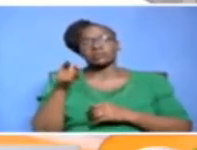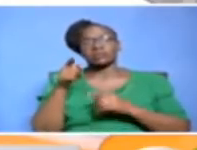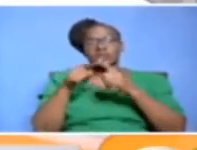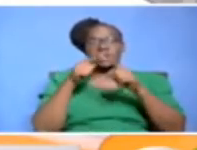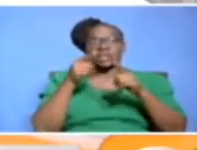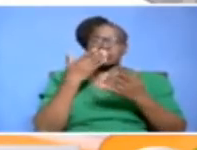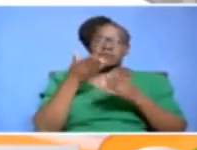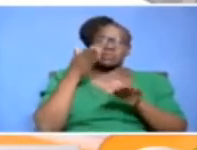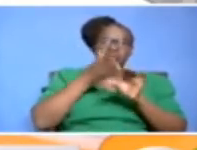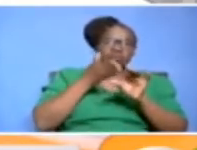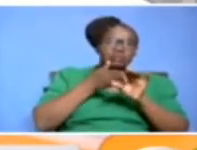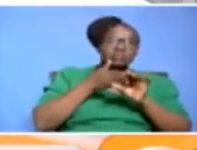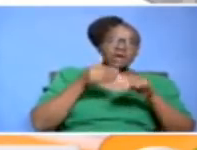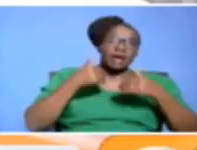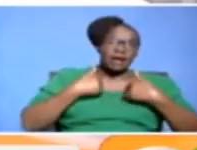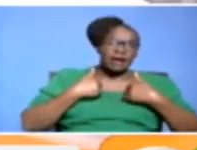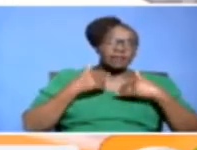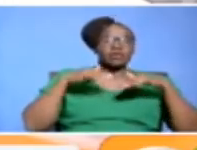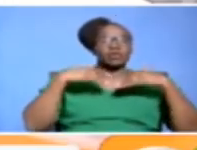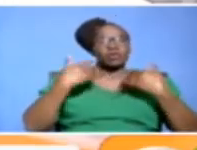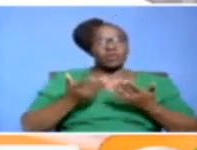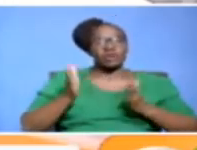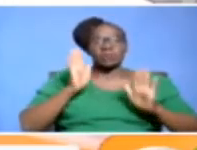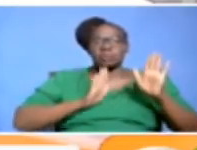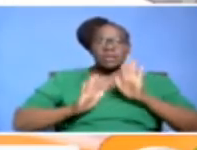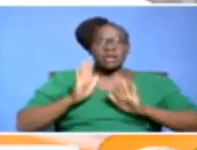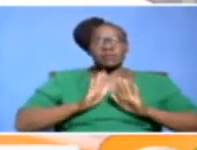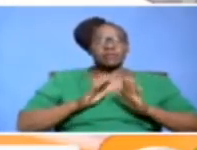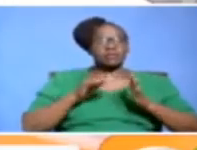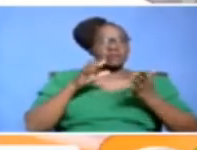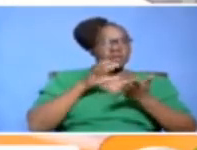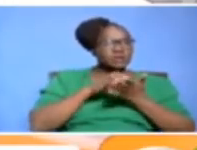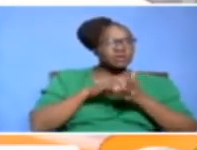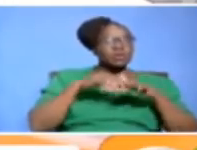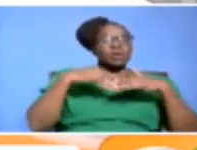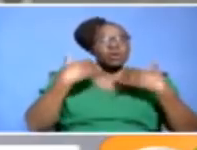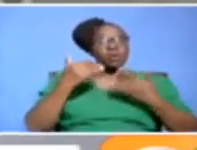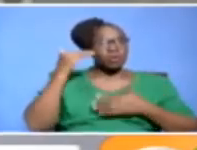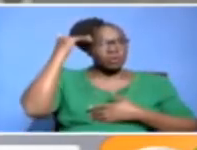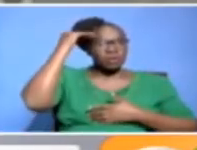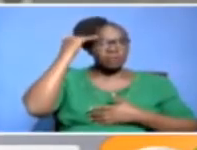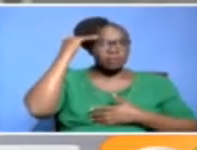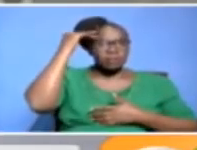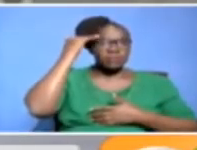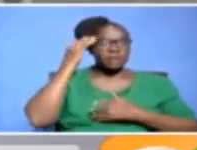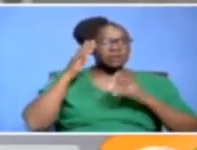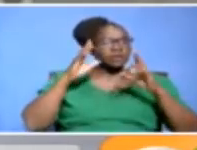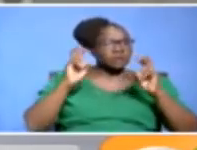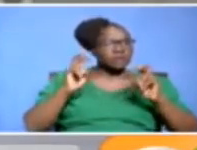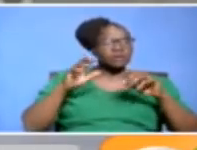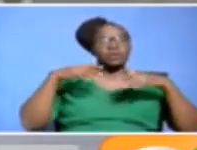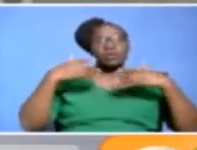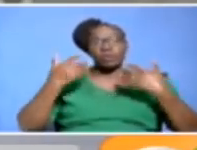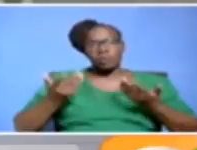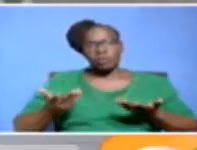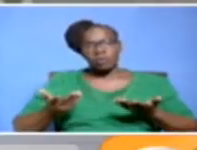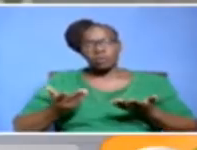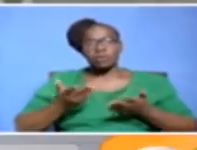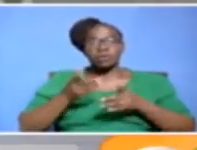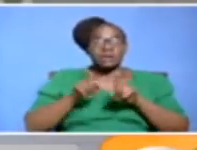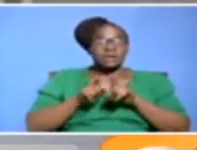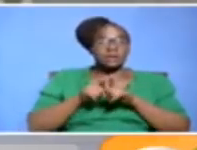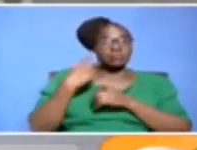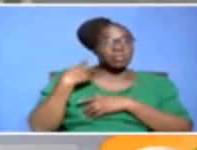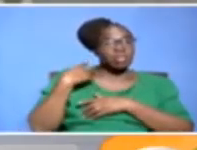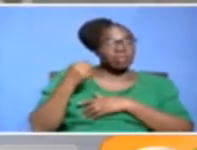psychological issue? Is it a behavioral issue? Does this child have a mental issue? Because there's a research that has been done, and most of these children